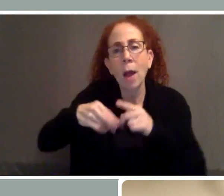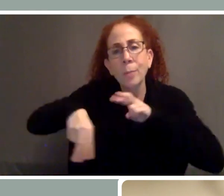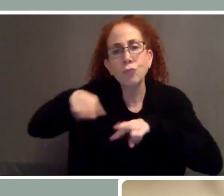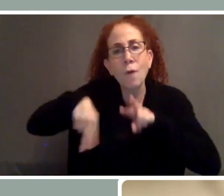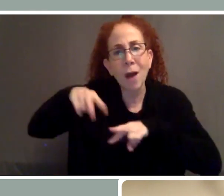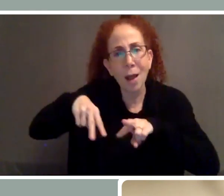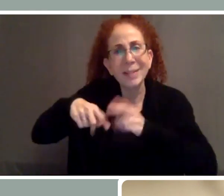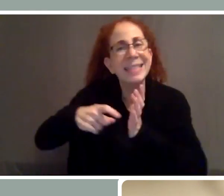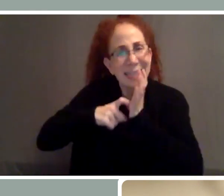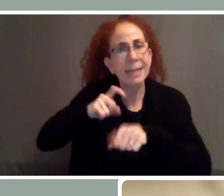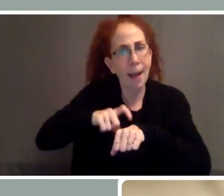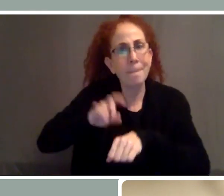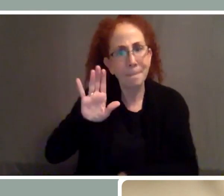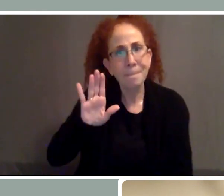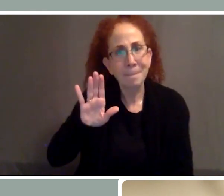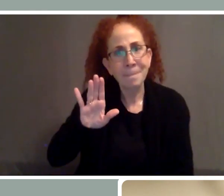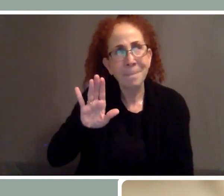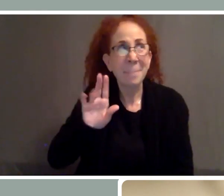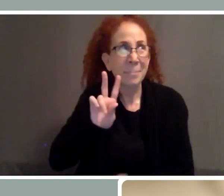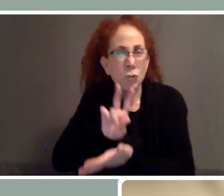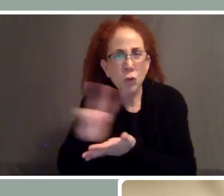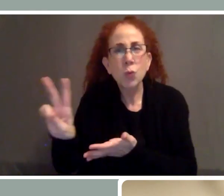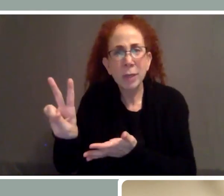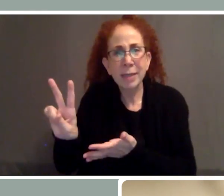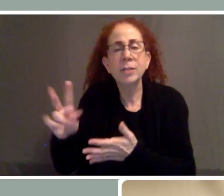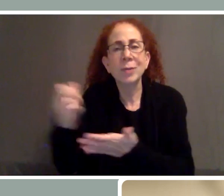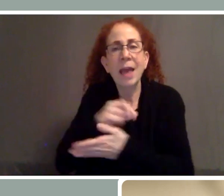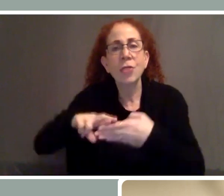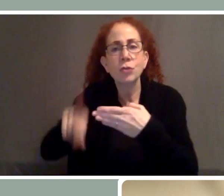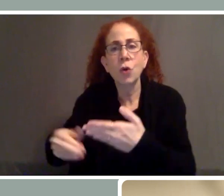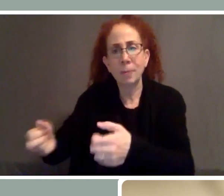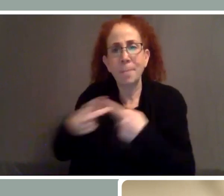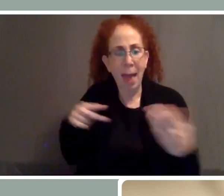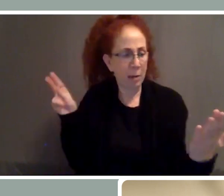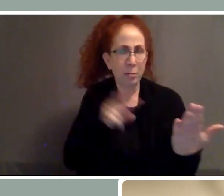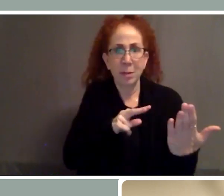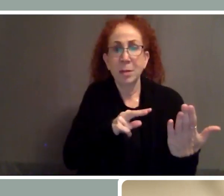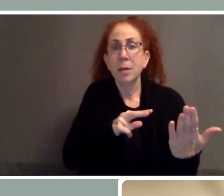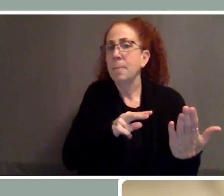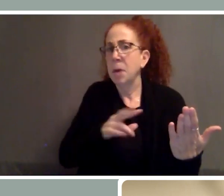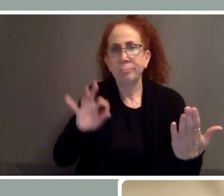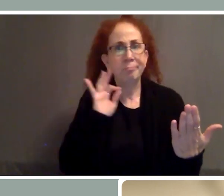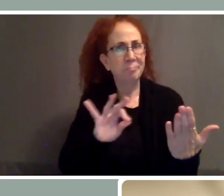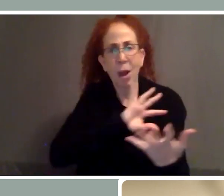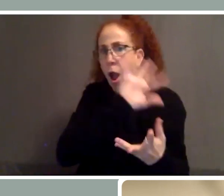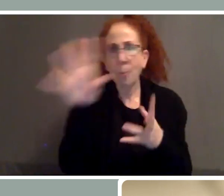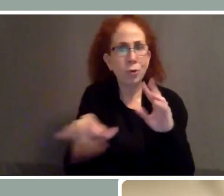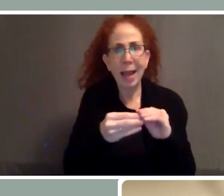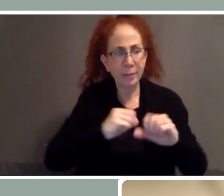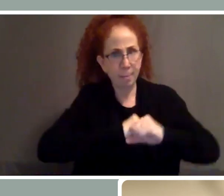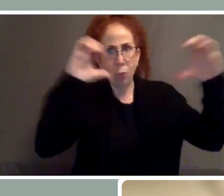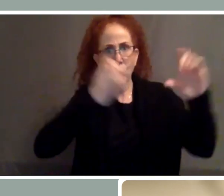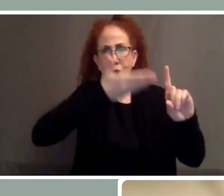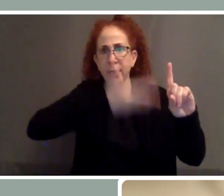that takes a little while. It takes a few weeks typically to get the result back, but we get sort of a comprehensive portrait of